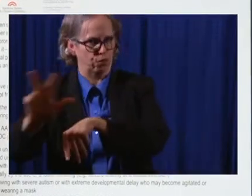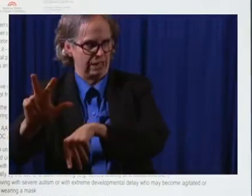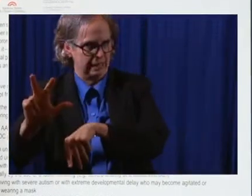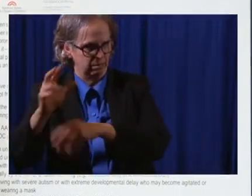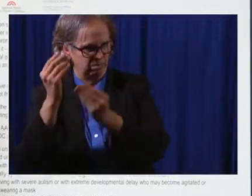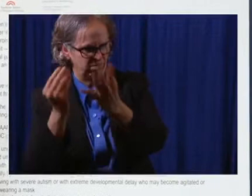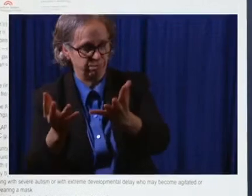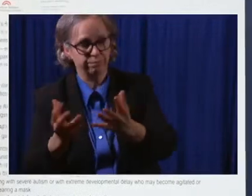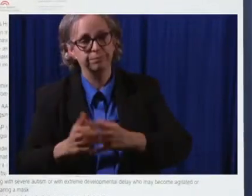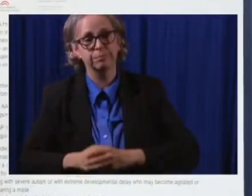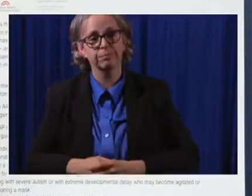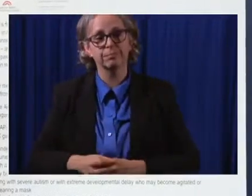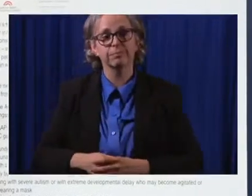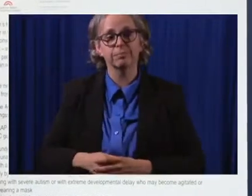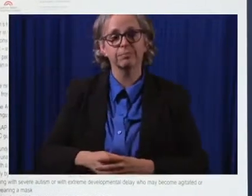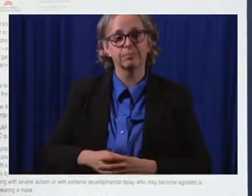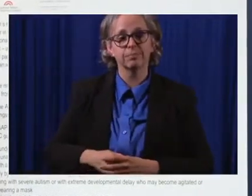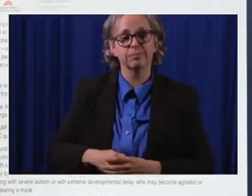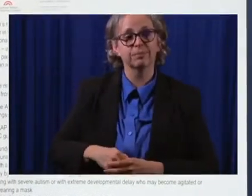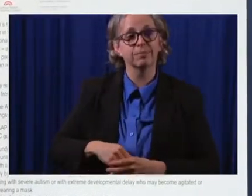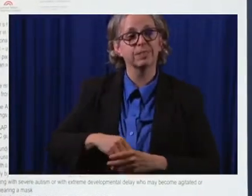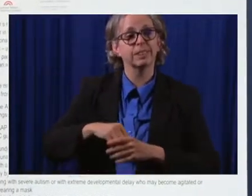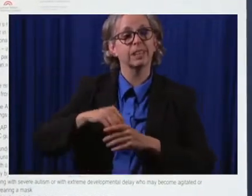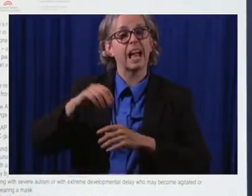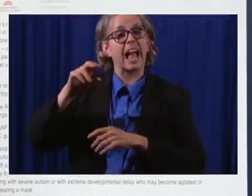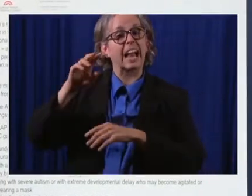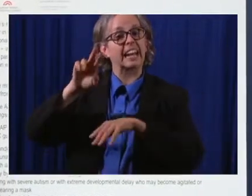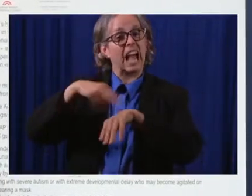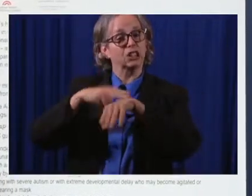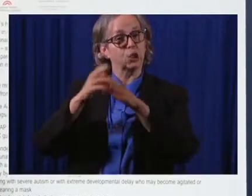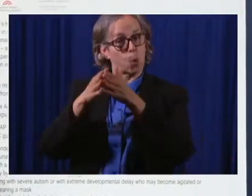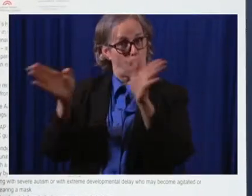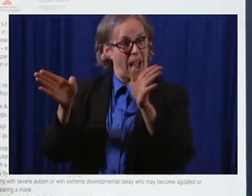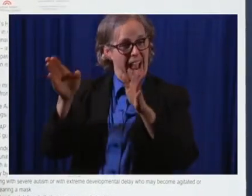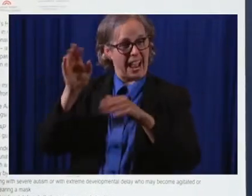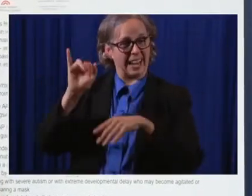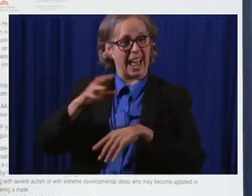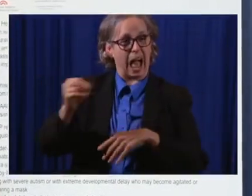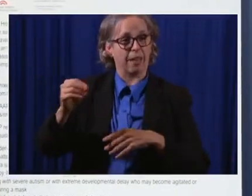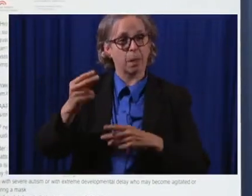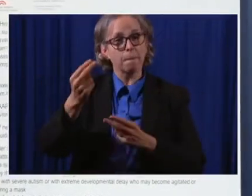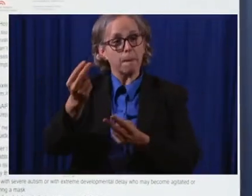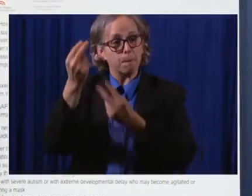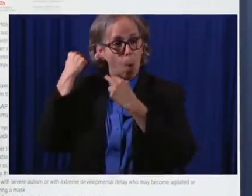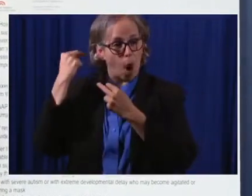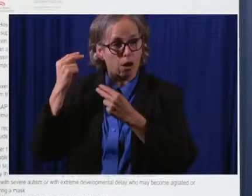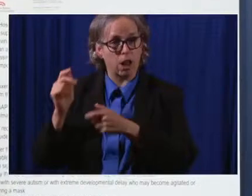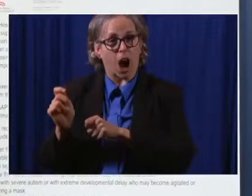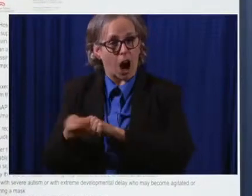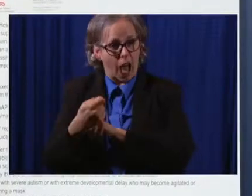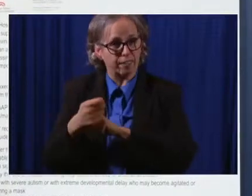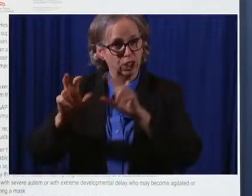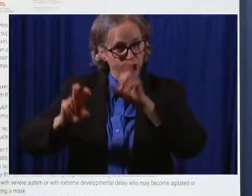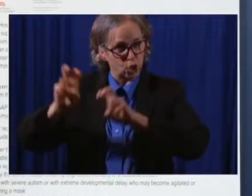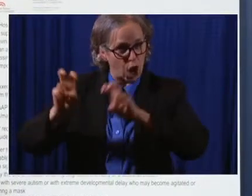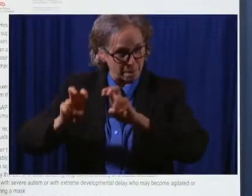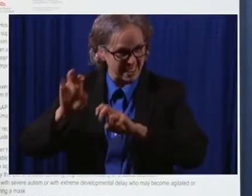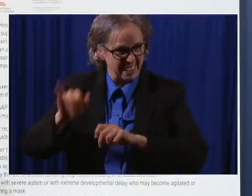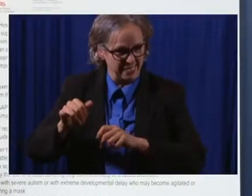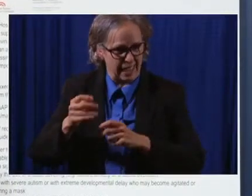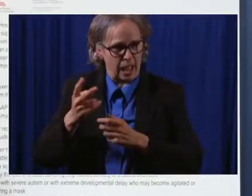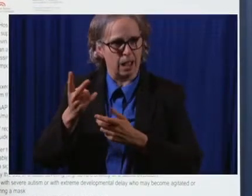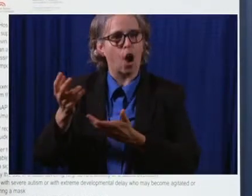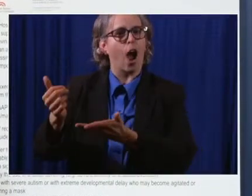are helping us as we close today to encourage everyone to keep up the great work. And I want to thank all Ohioans for the great battle that you've